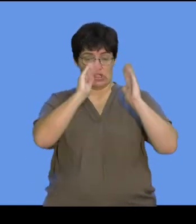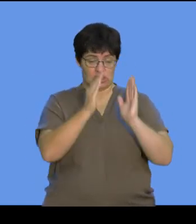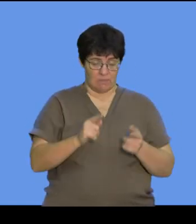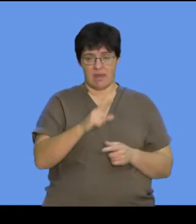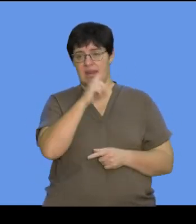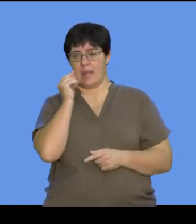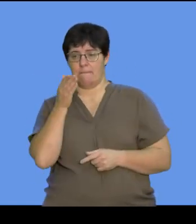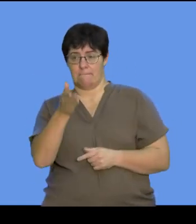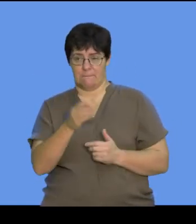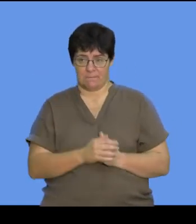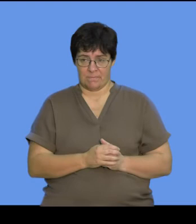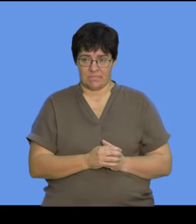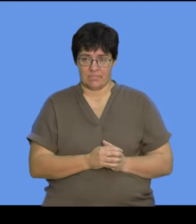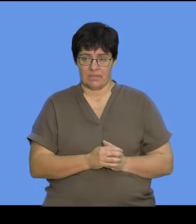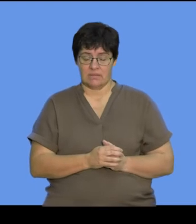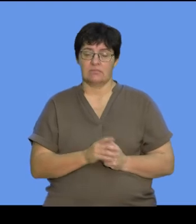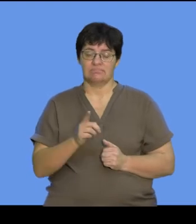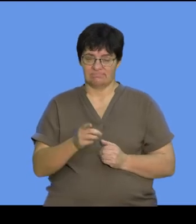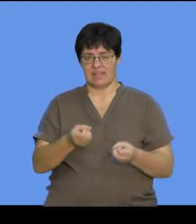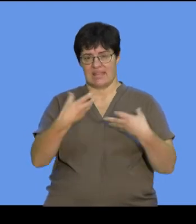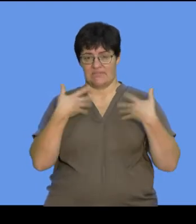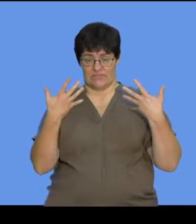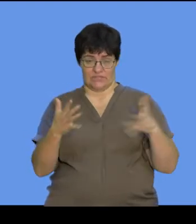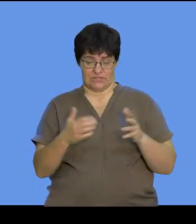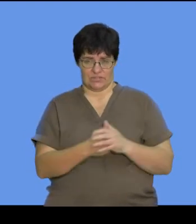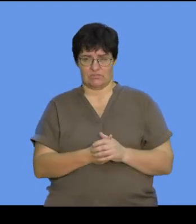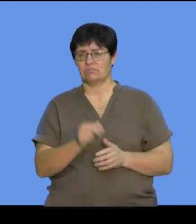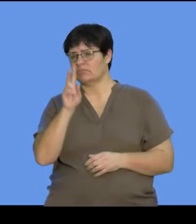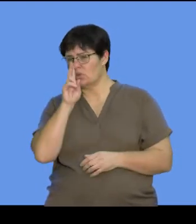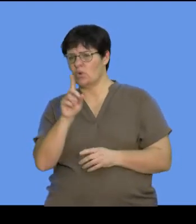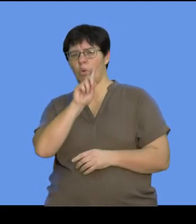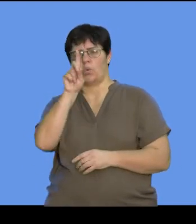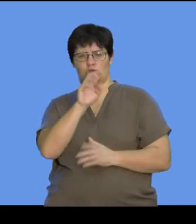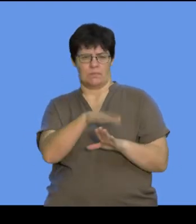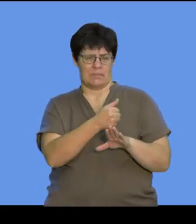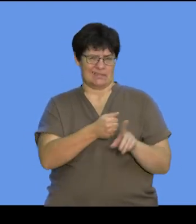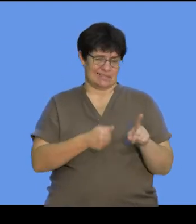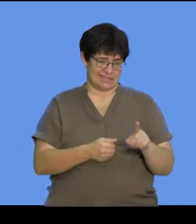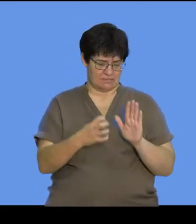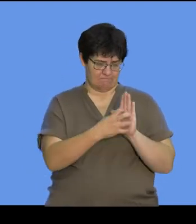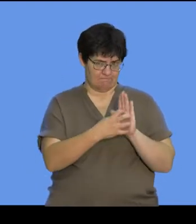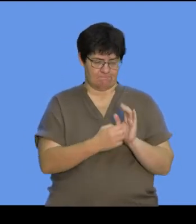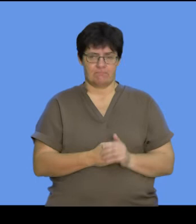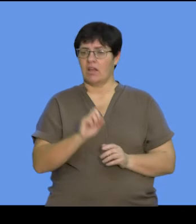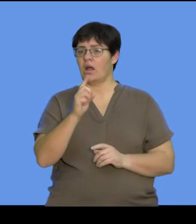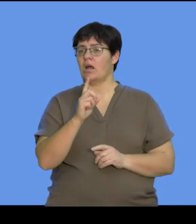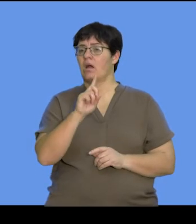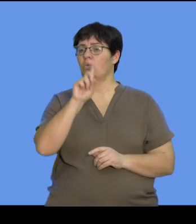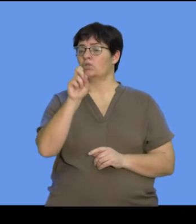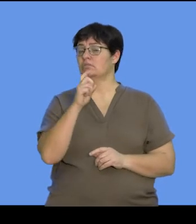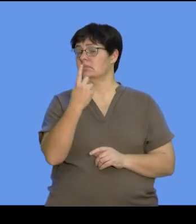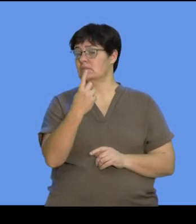and names of these nucleotides. So that's what's been given to us. Let's look at the questions based on this diagram. So the first question,